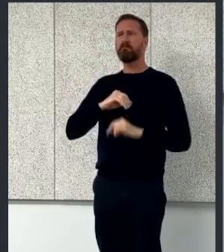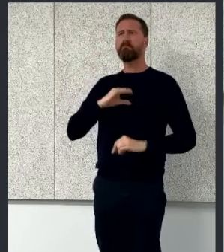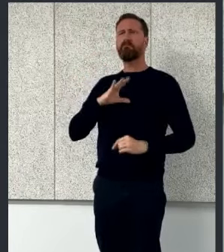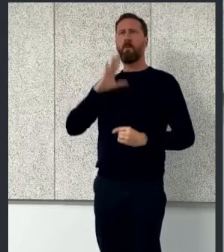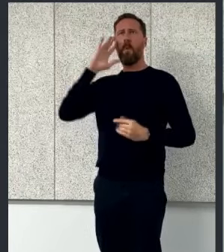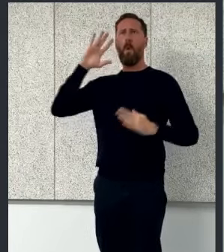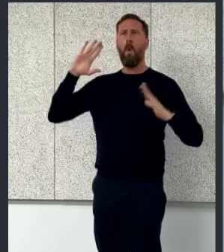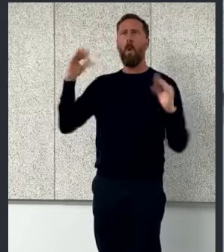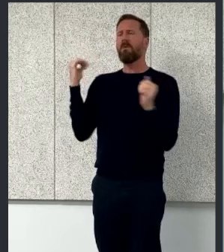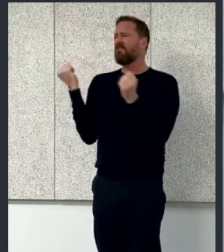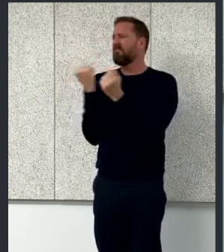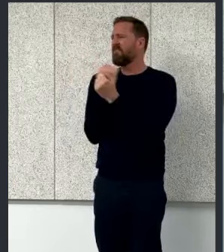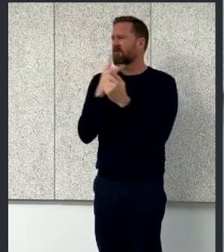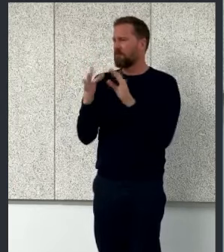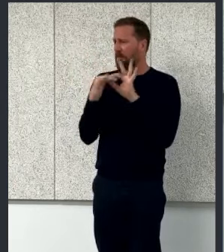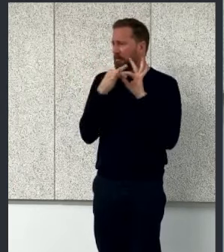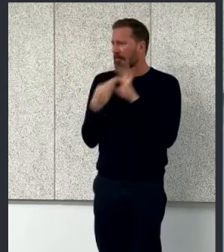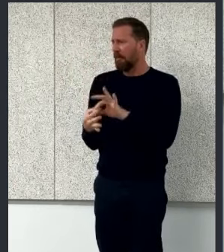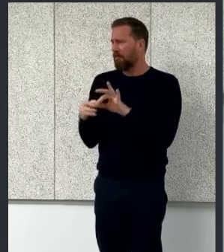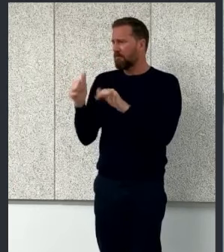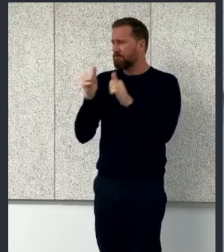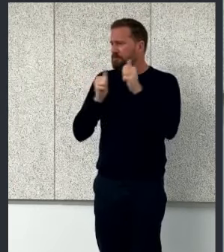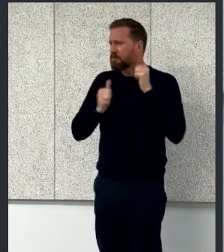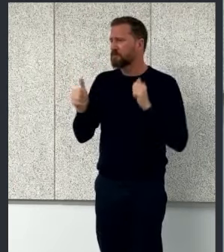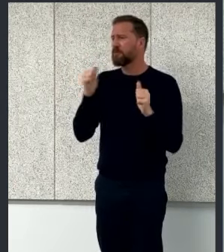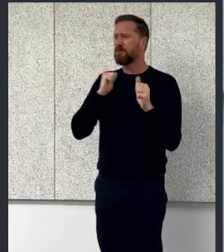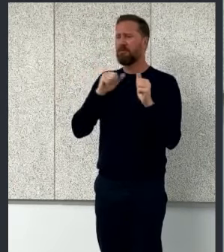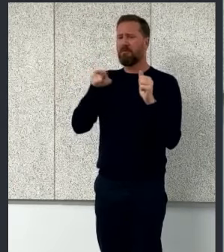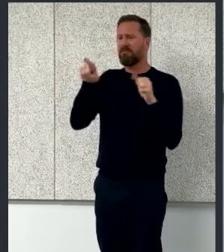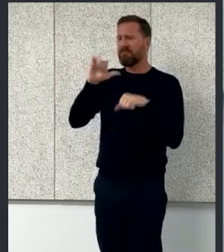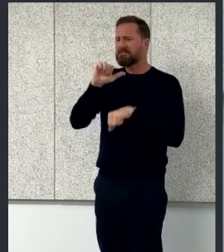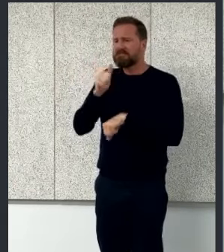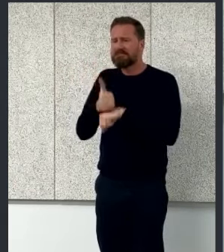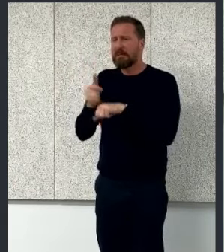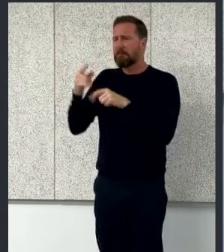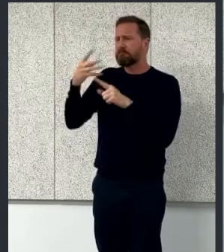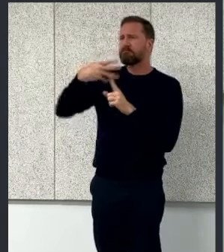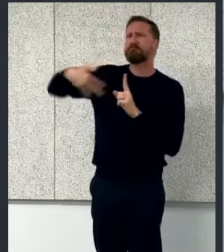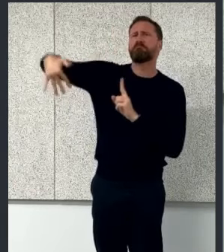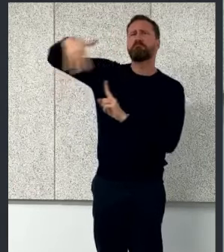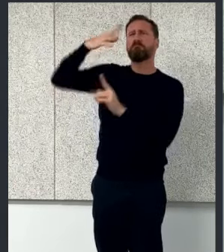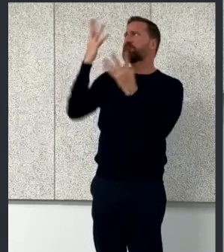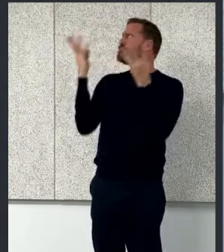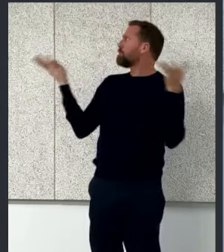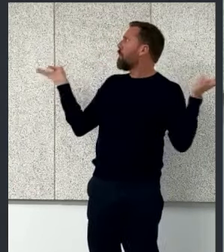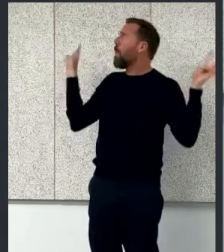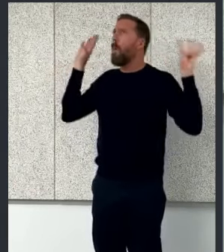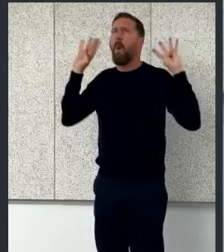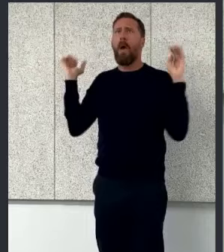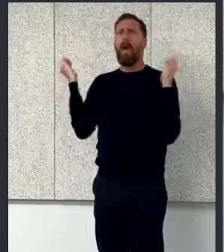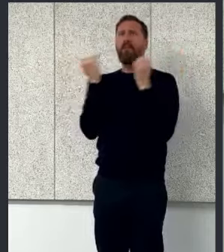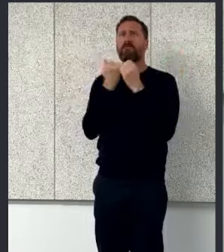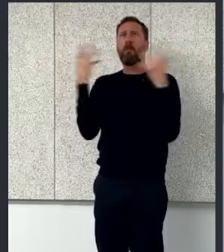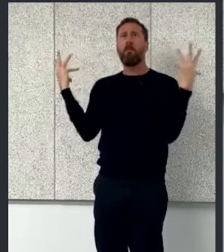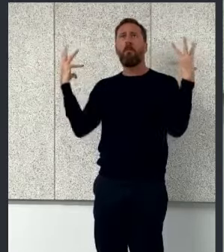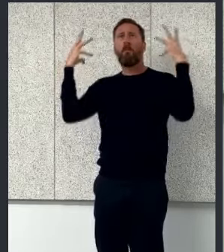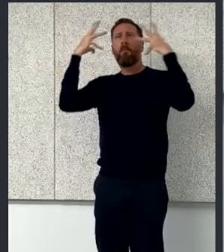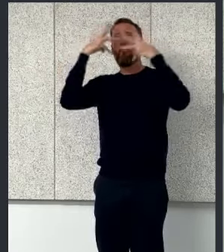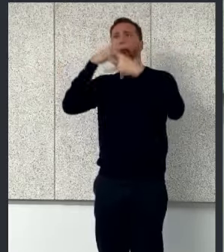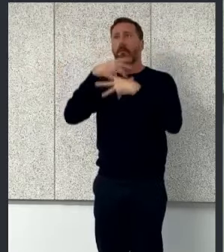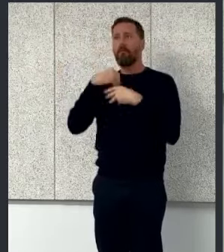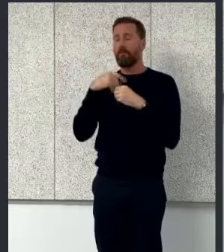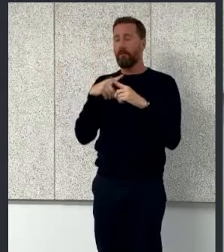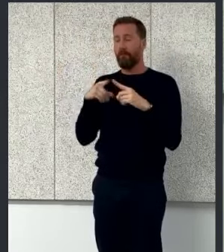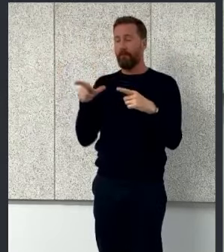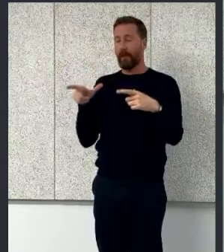about that production, the set, how beautifully crafted every design element was, and not on a